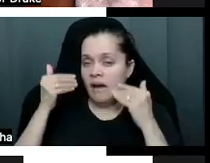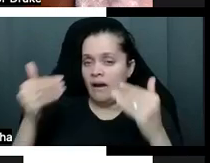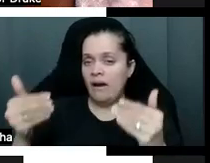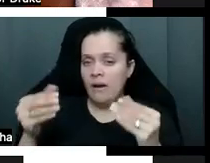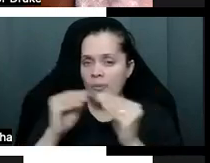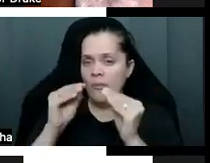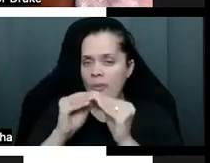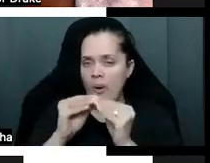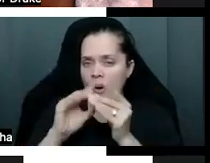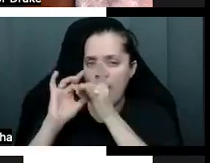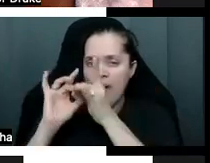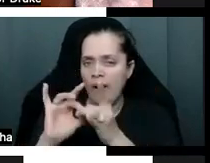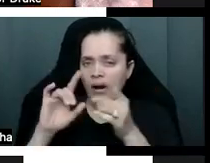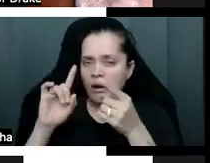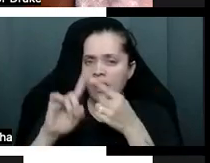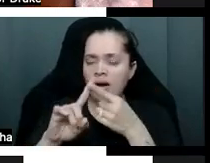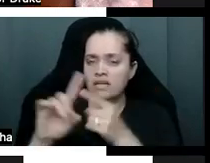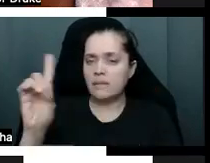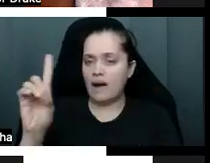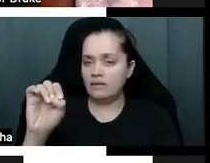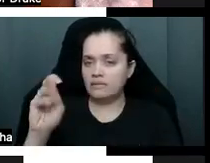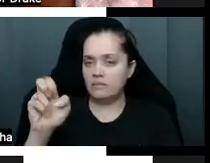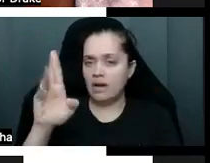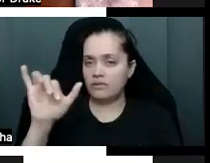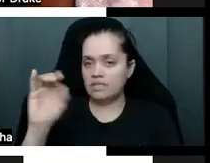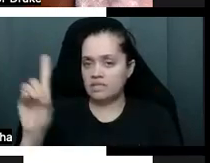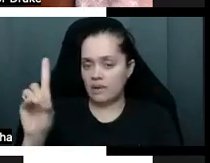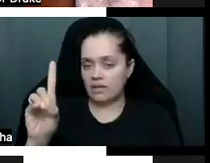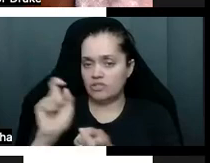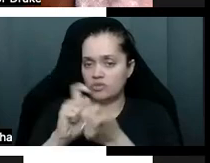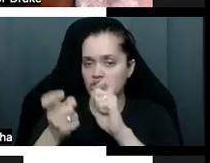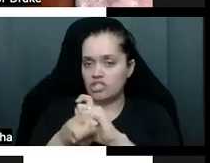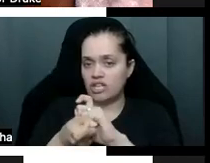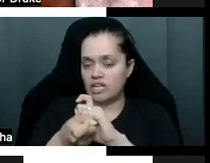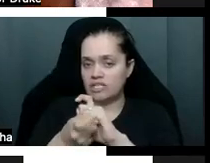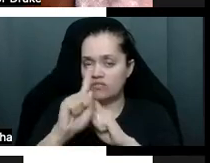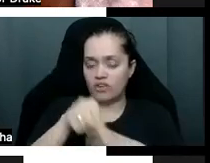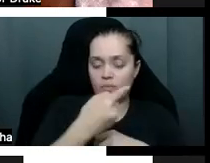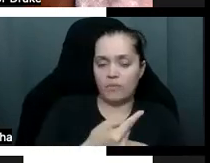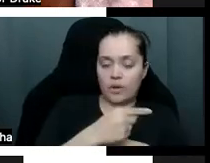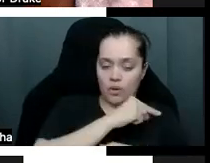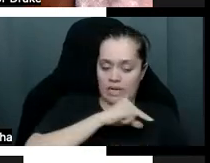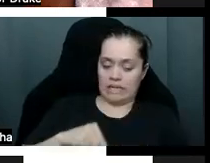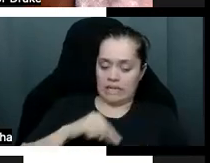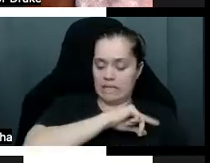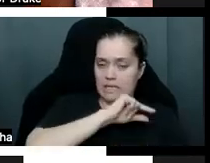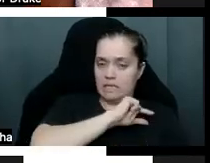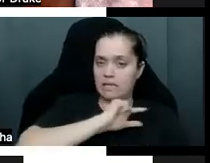towards a democracy, towards change from just a monarchy.